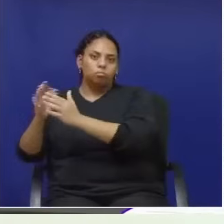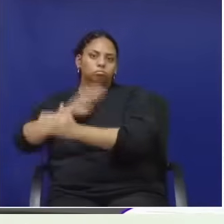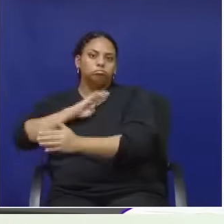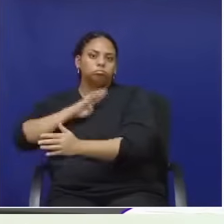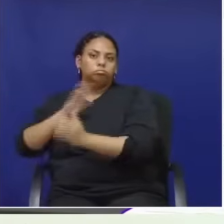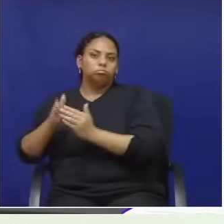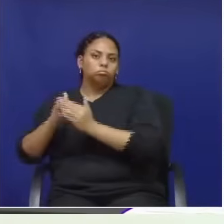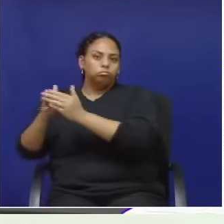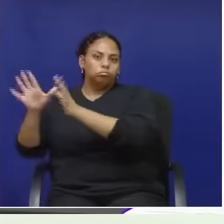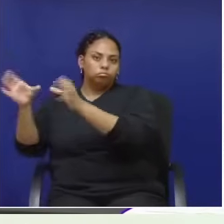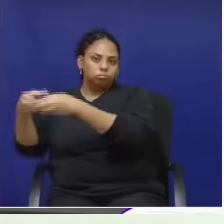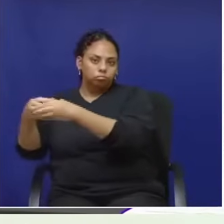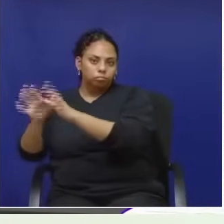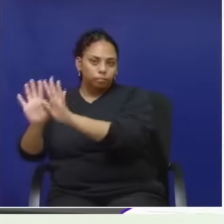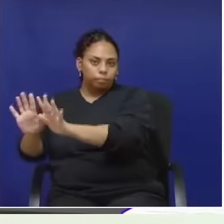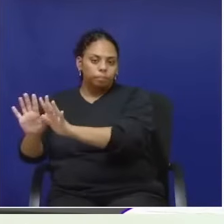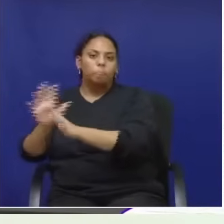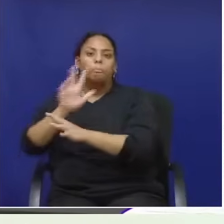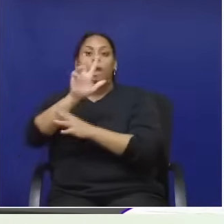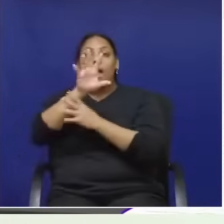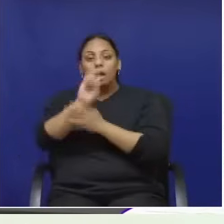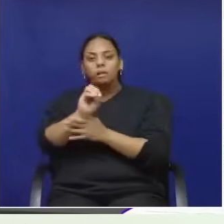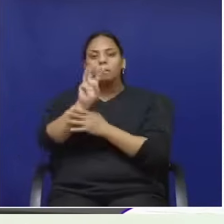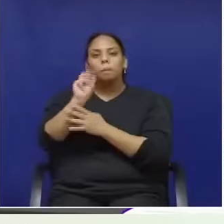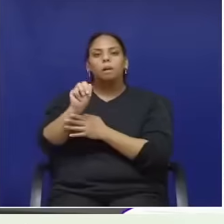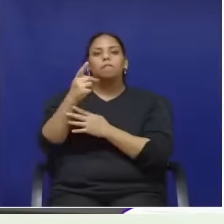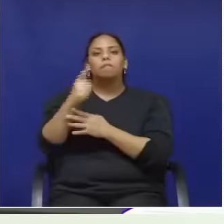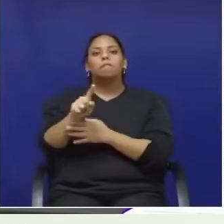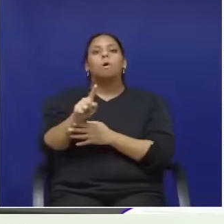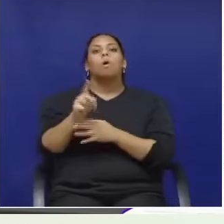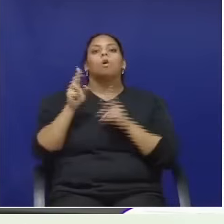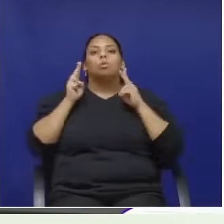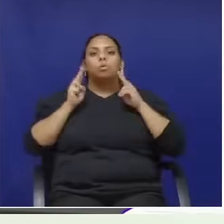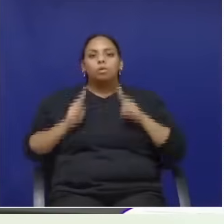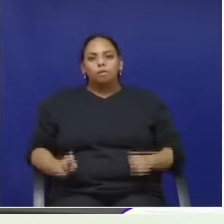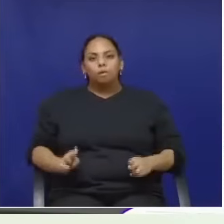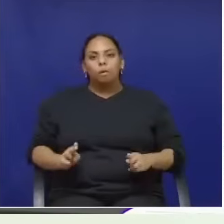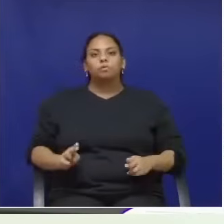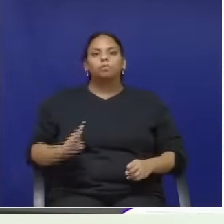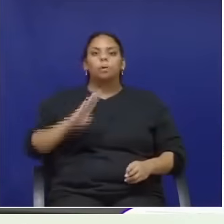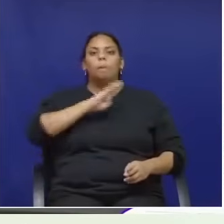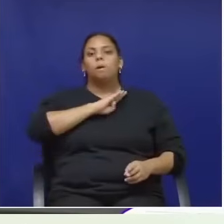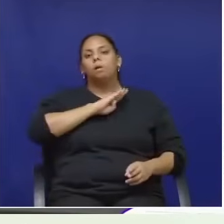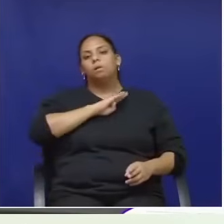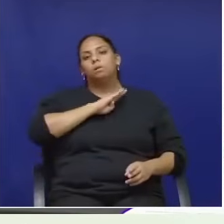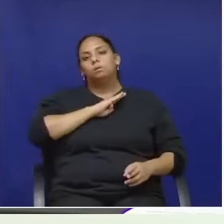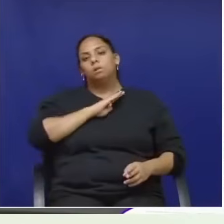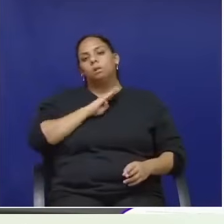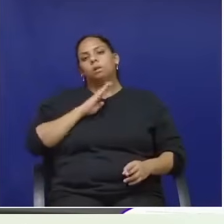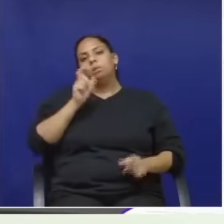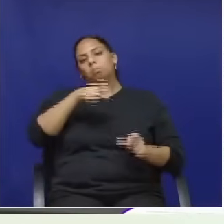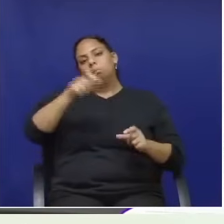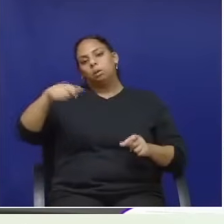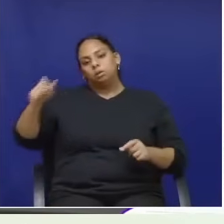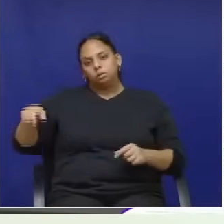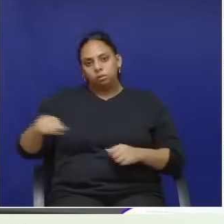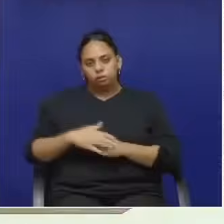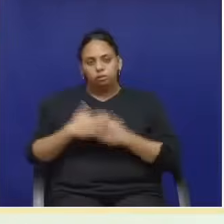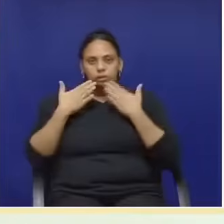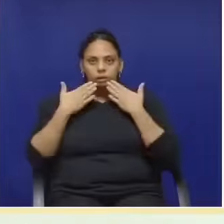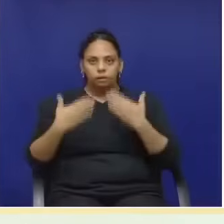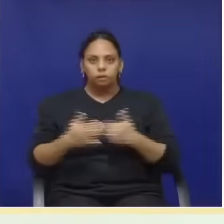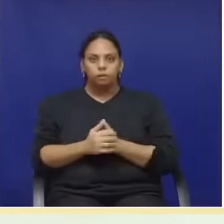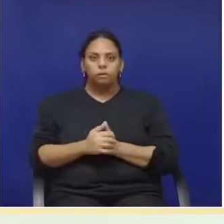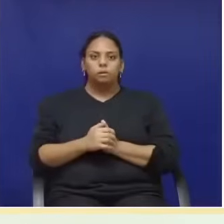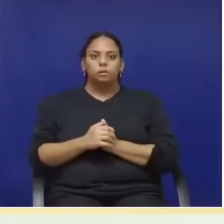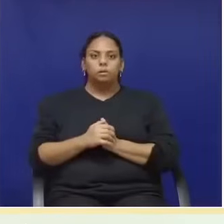lastly, 80 million earmarked to provide uniforms for military personnel. Thank you. The